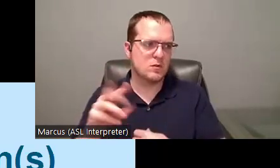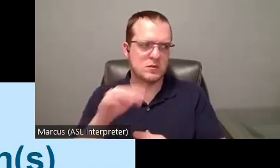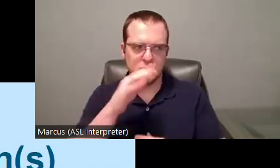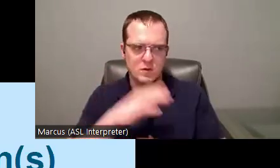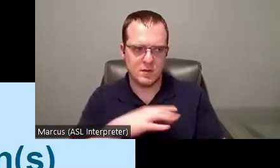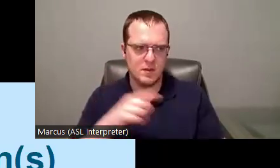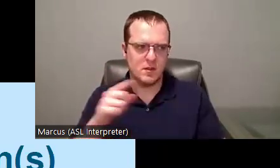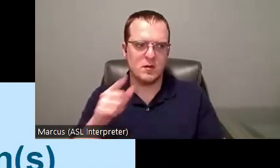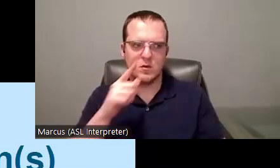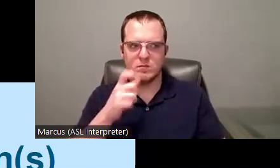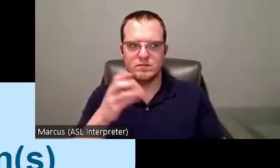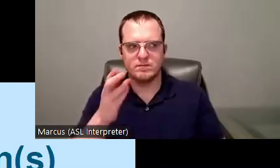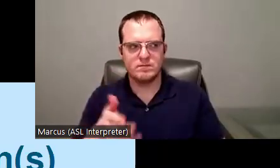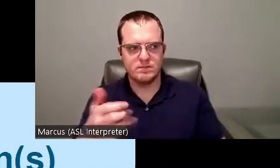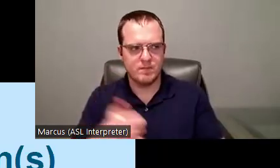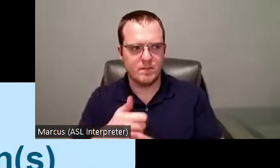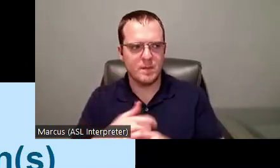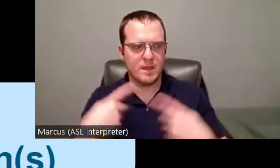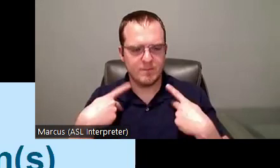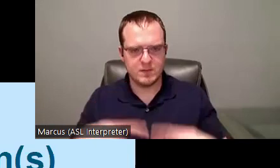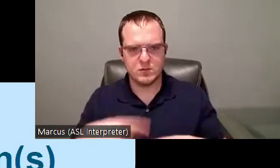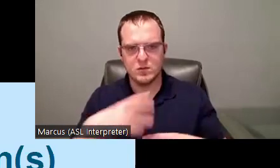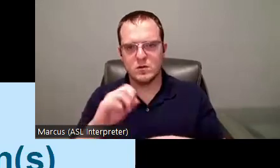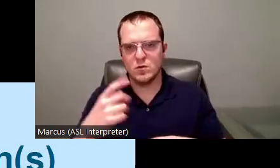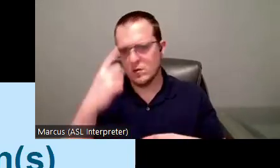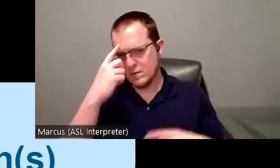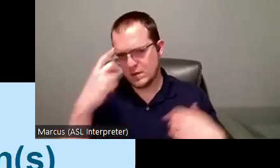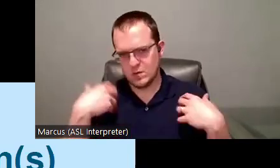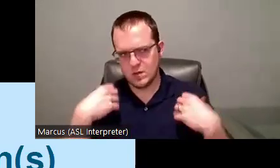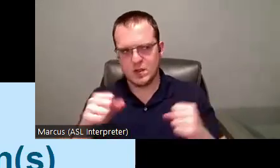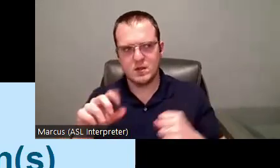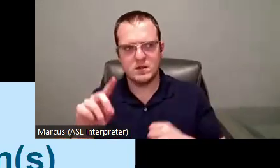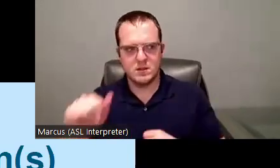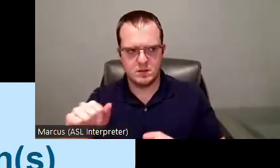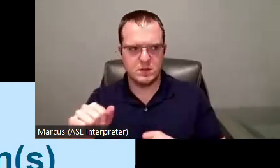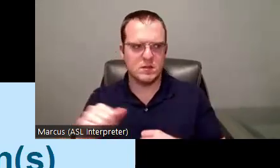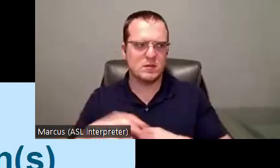who have physical and or mental health disabilities.